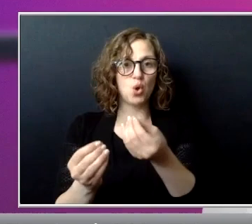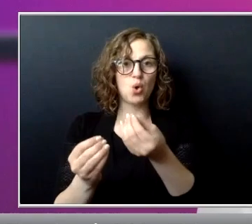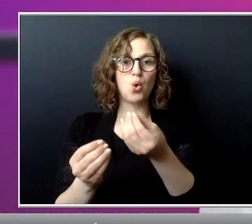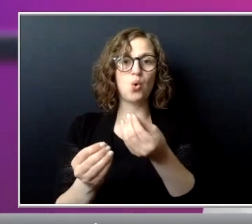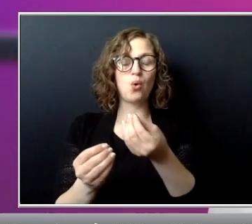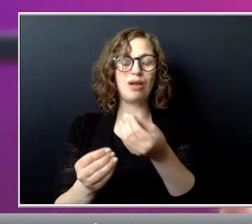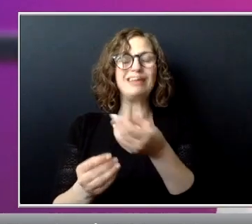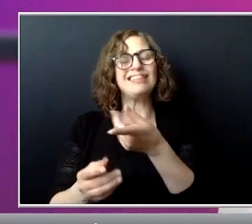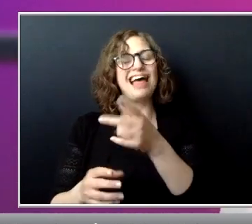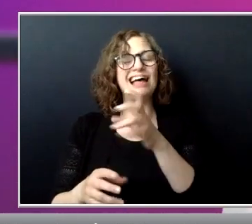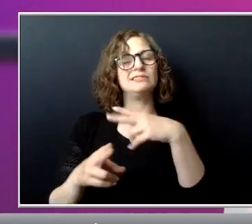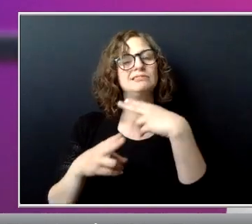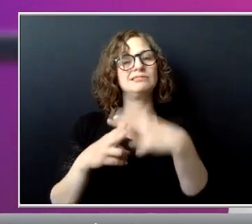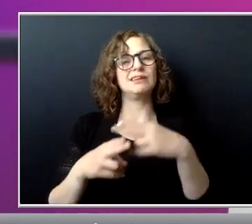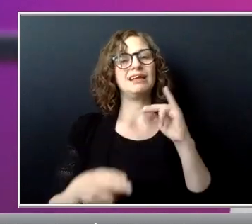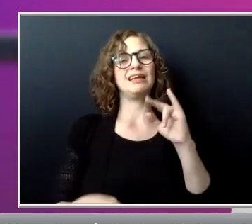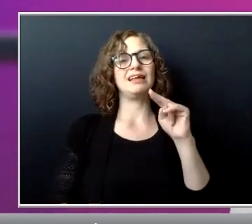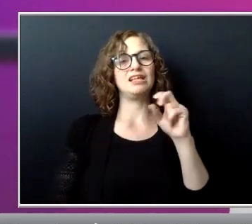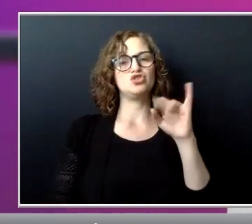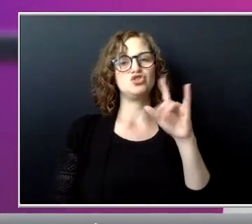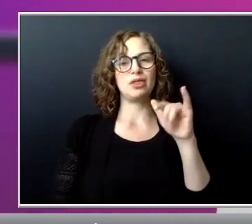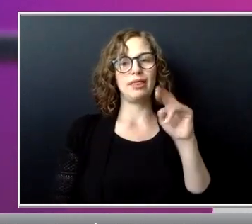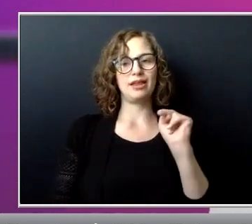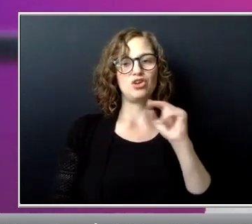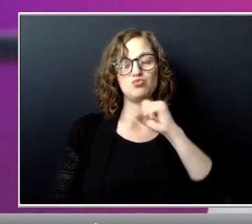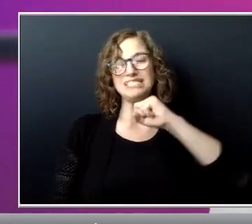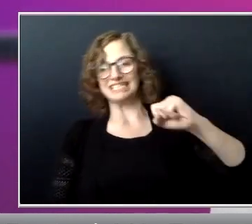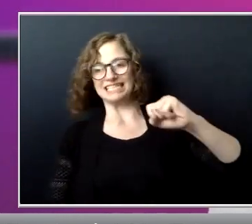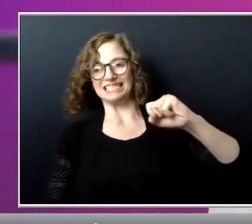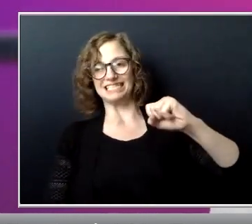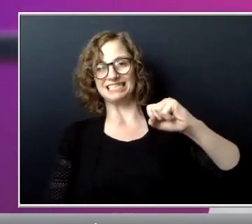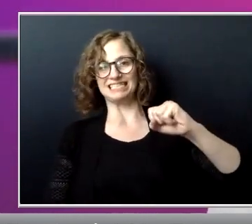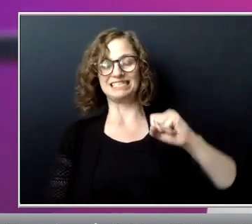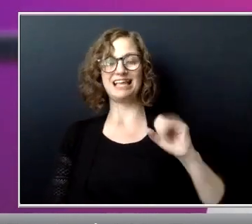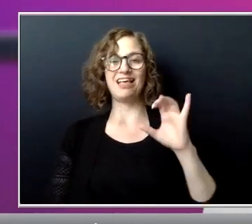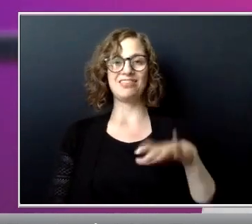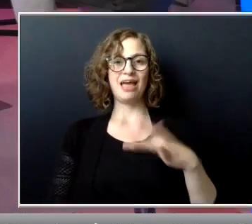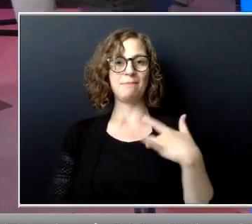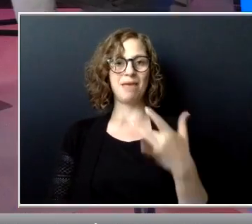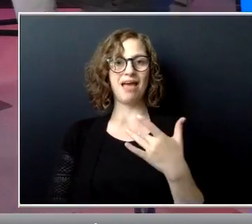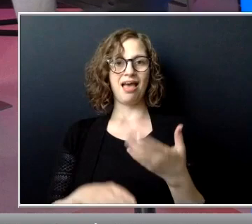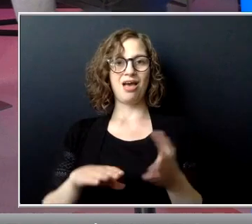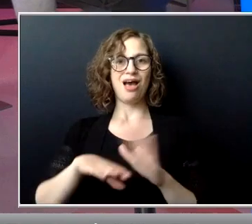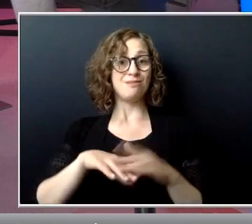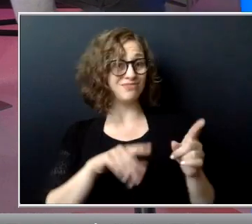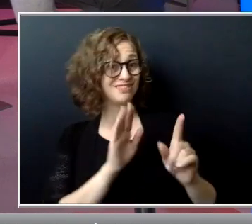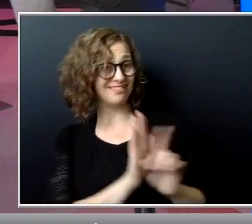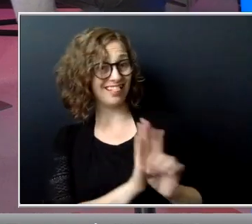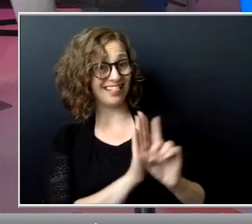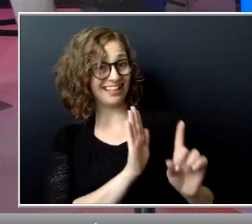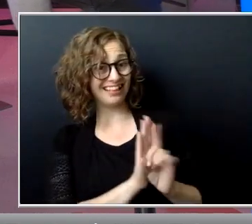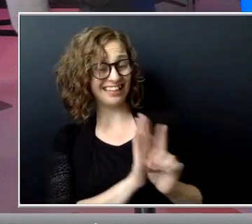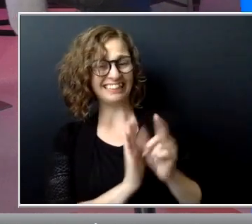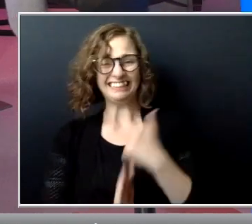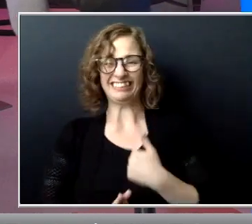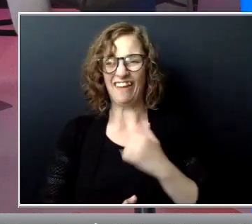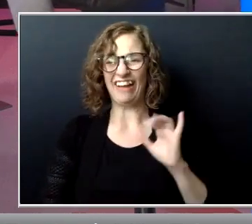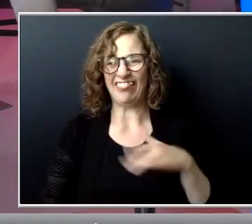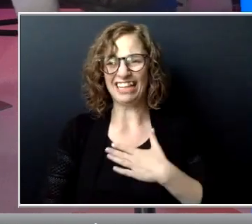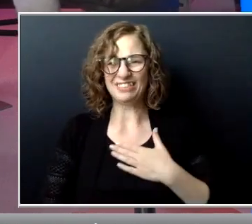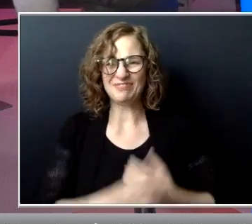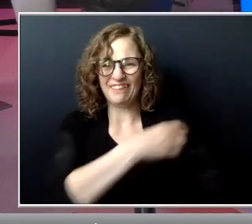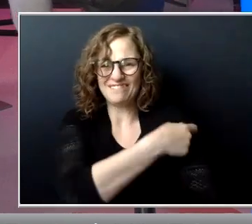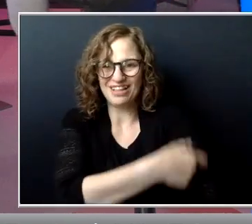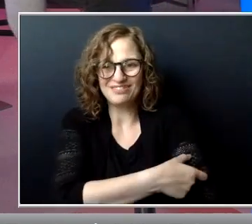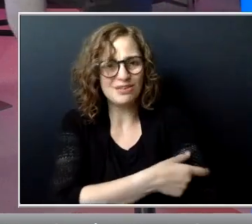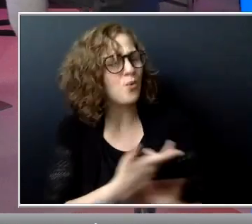resistance. That typically goes up with Is your insulin beeper going resistance. off? Sorry, that's me. No, be sorry. What does that mean? What's it